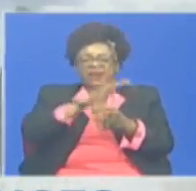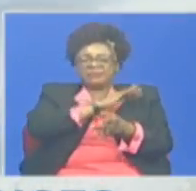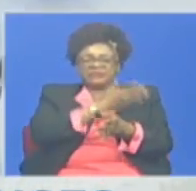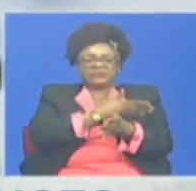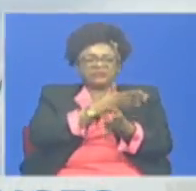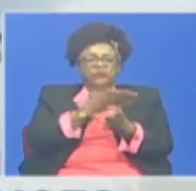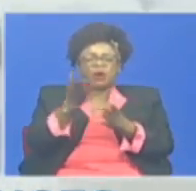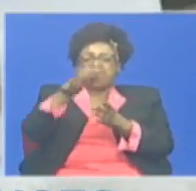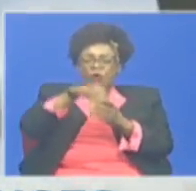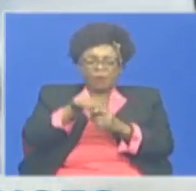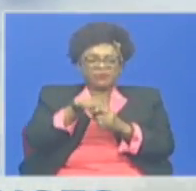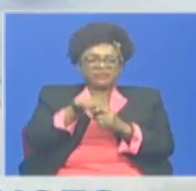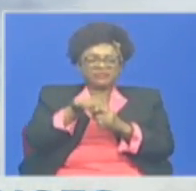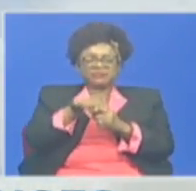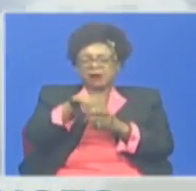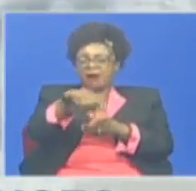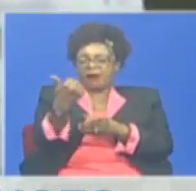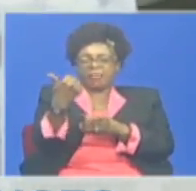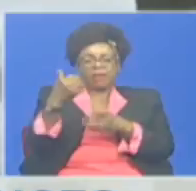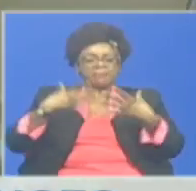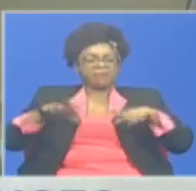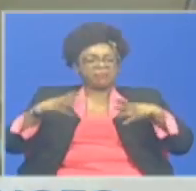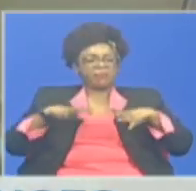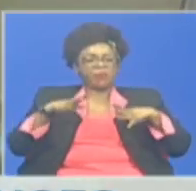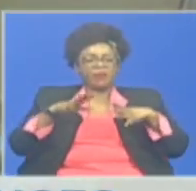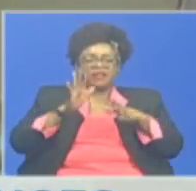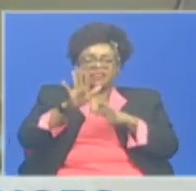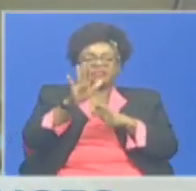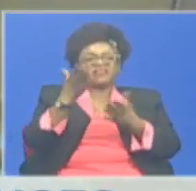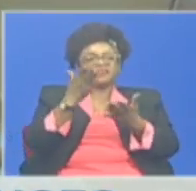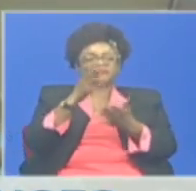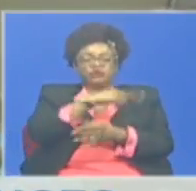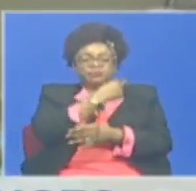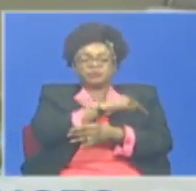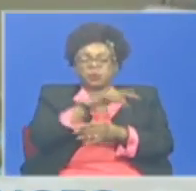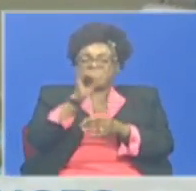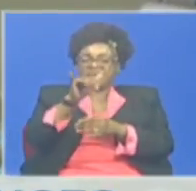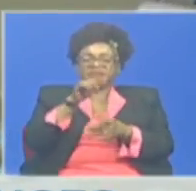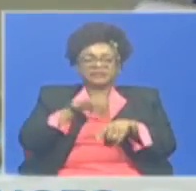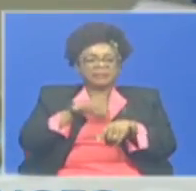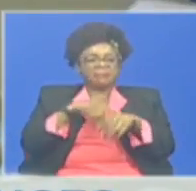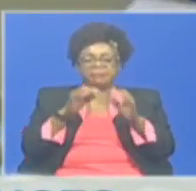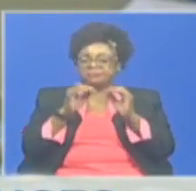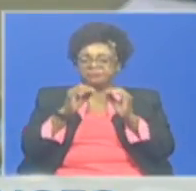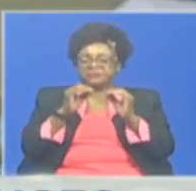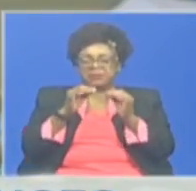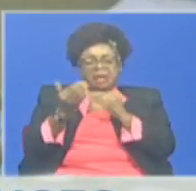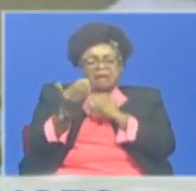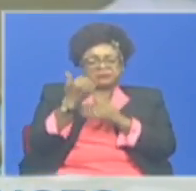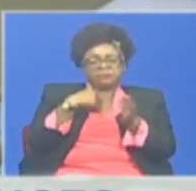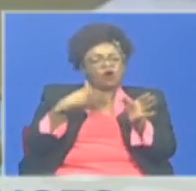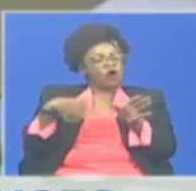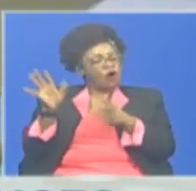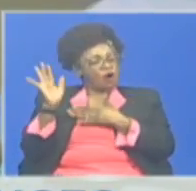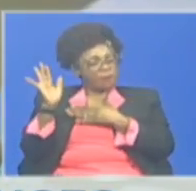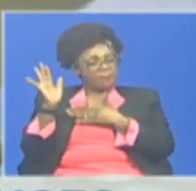accommodate extra people in their facility at the time. So they politely asked me to just go home